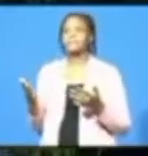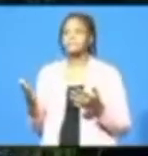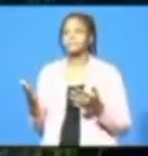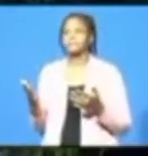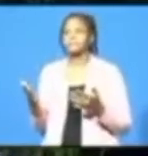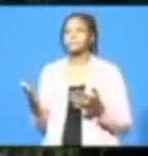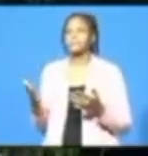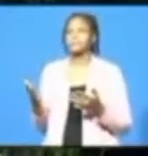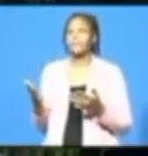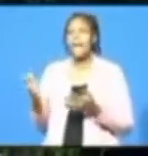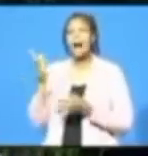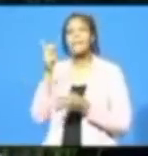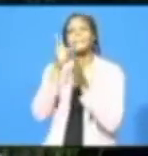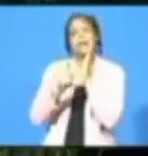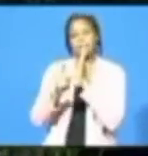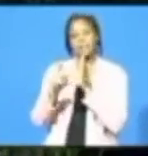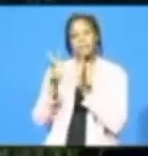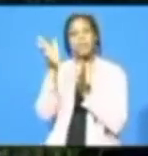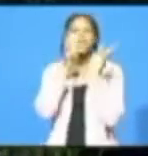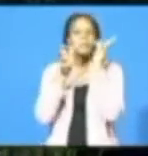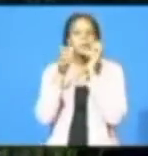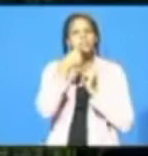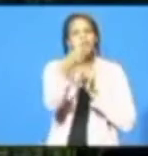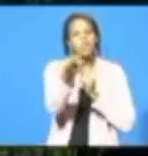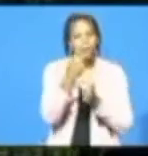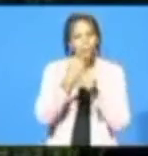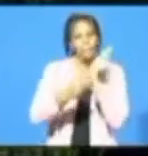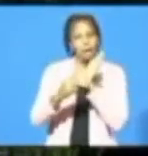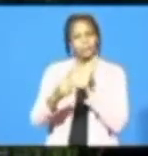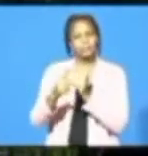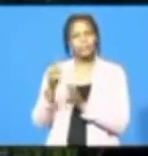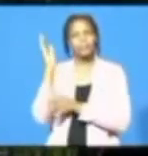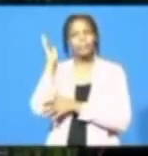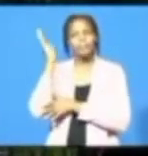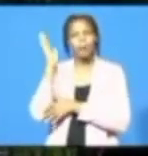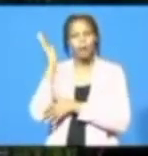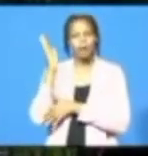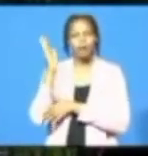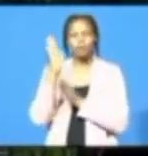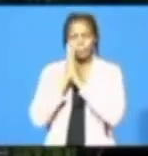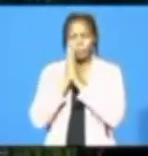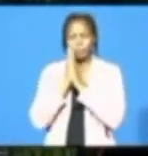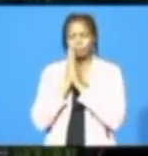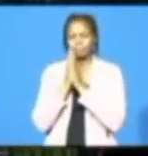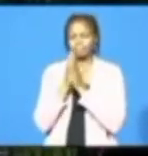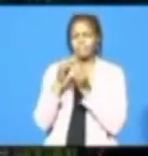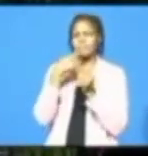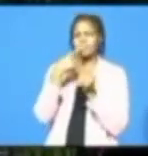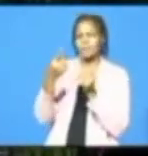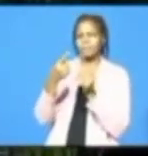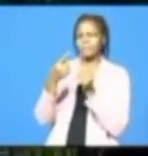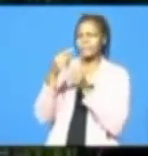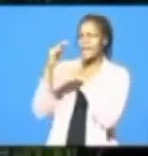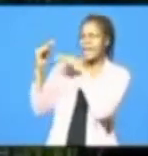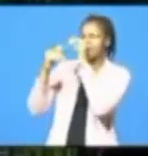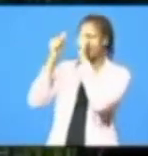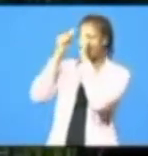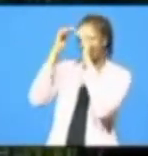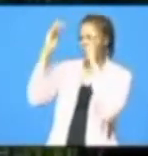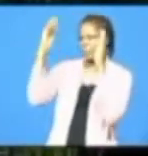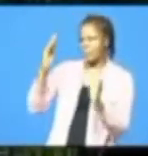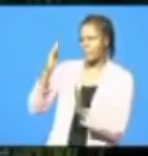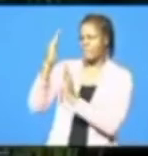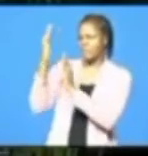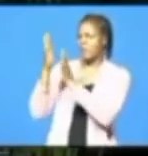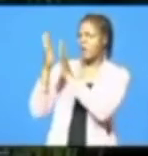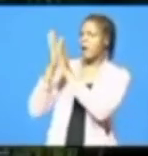of Joe Wright, Pastor Joe Wright, he said, Heavenly Father, we come before you